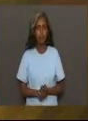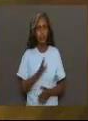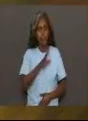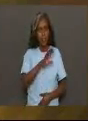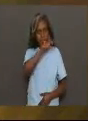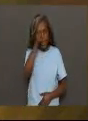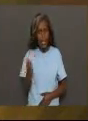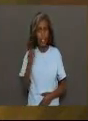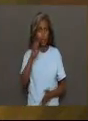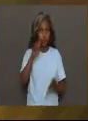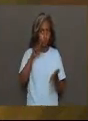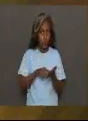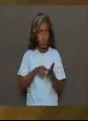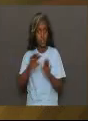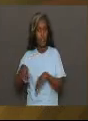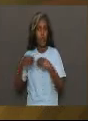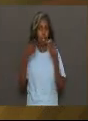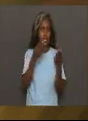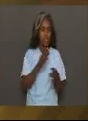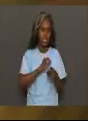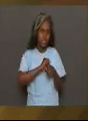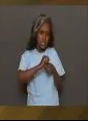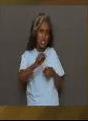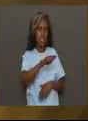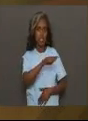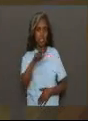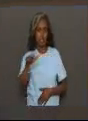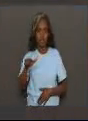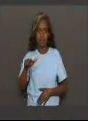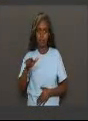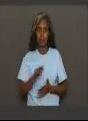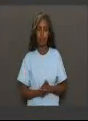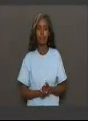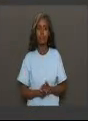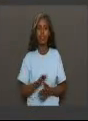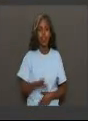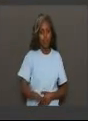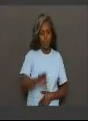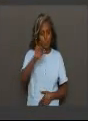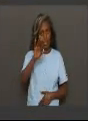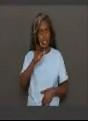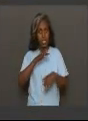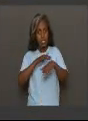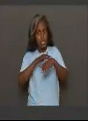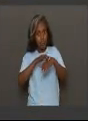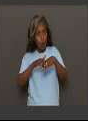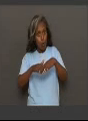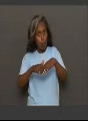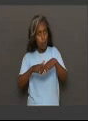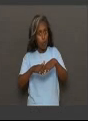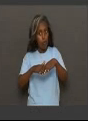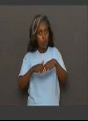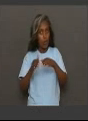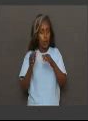Any 2 points will give us a straight line. To find its slope,